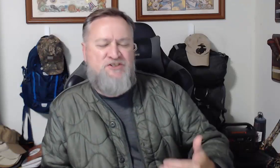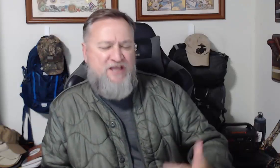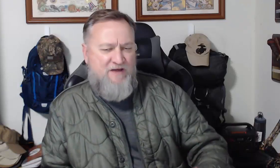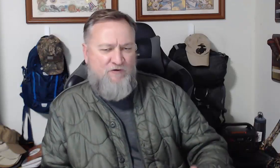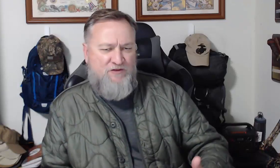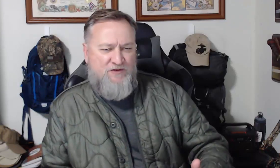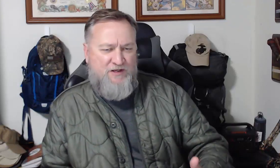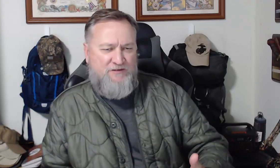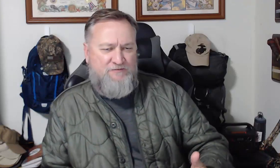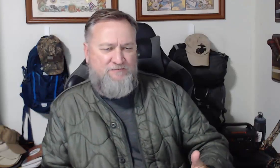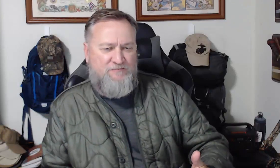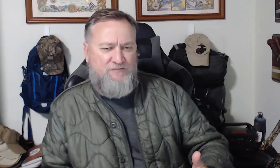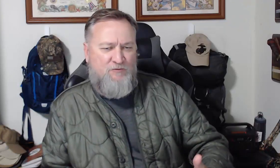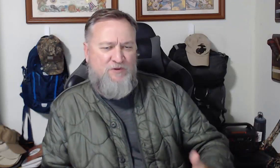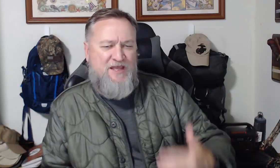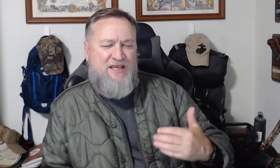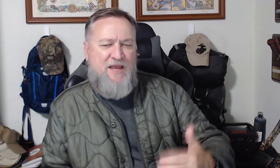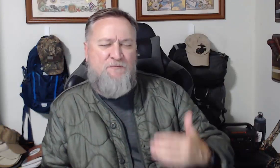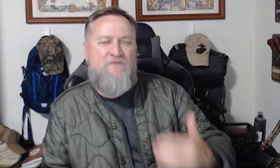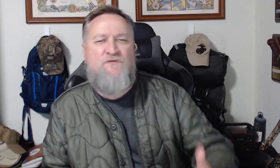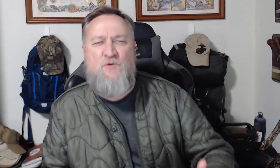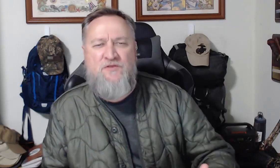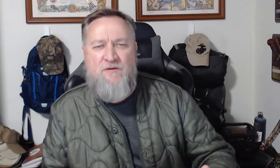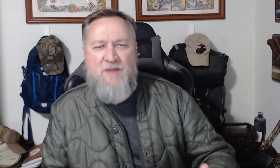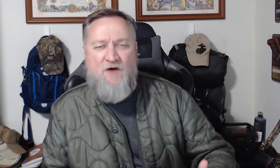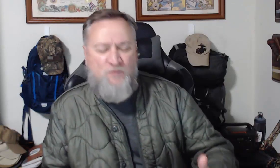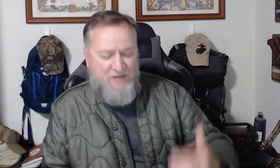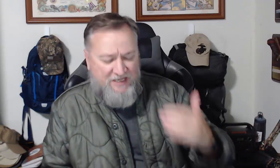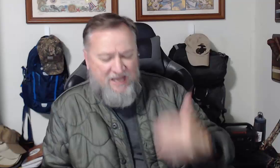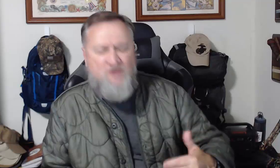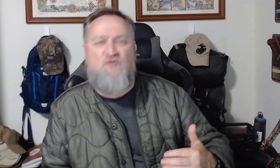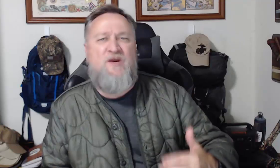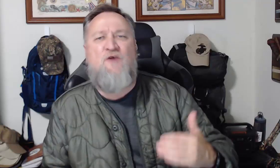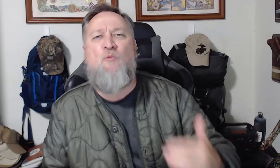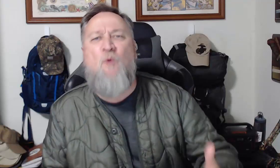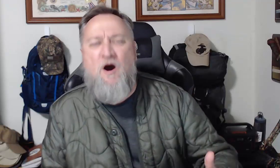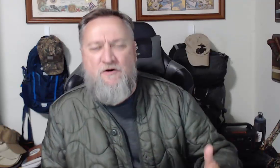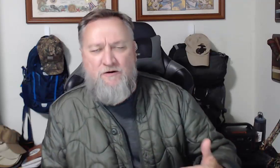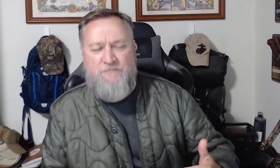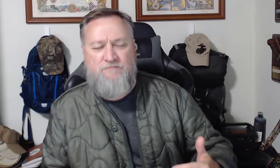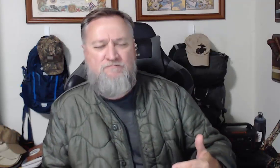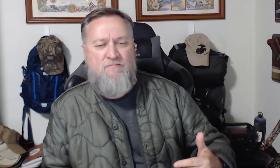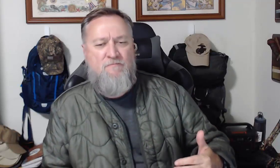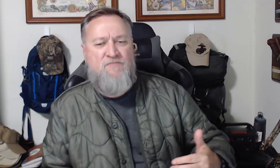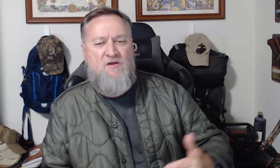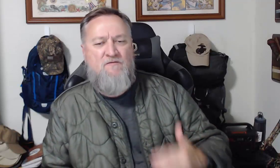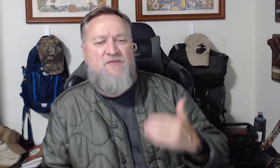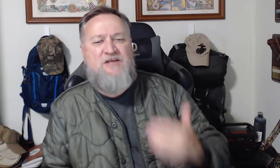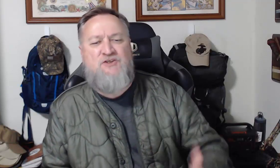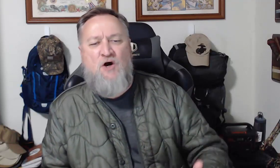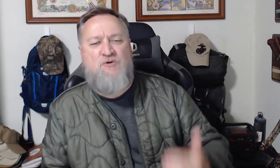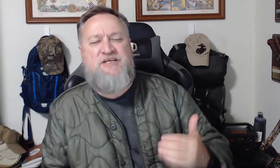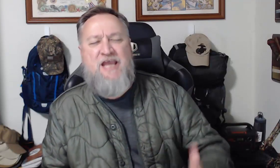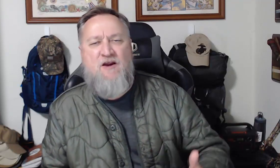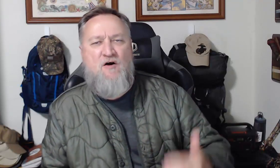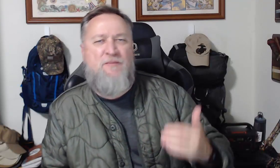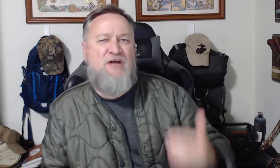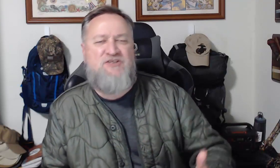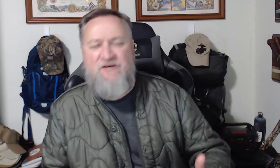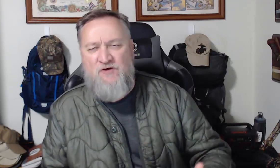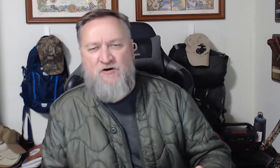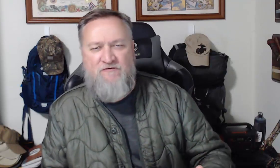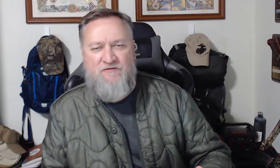loses everything, when they can't put food in their mouth, when they can't drink water, they don't care